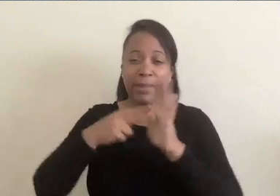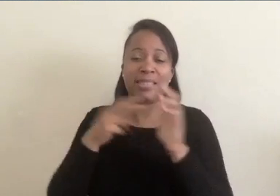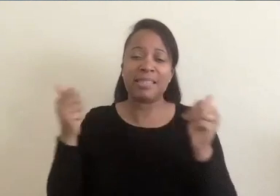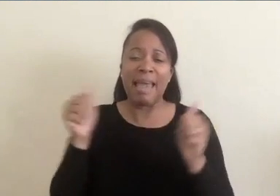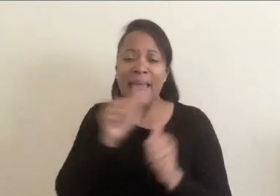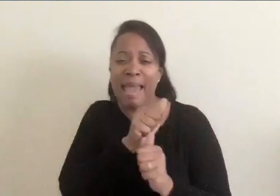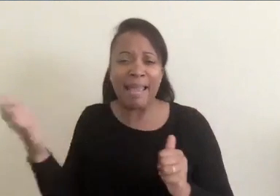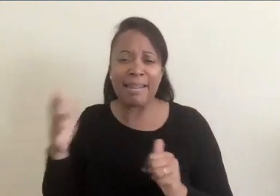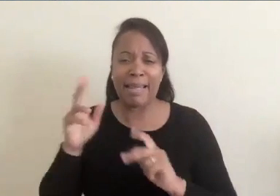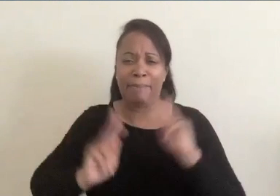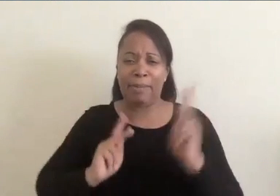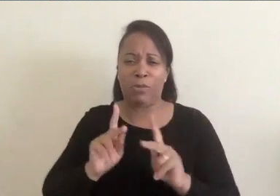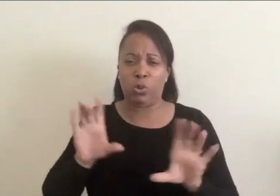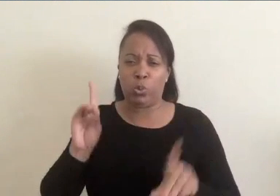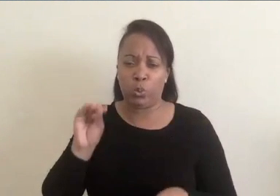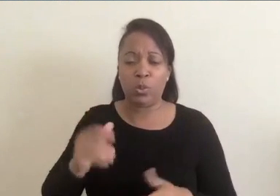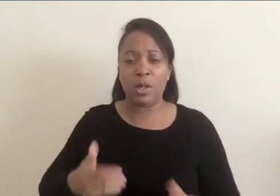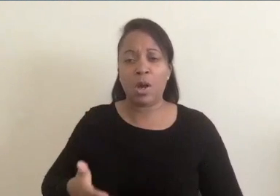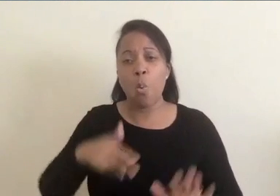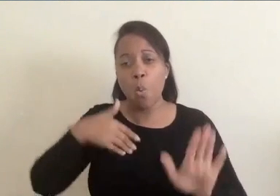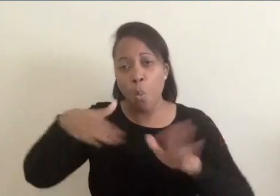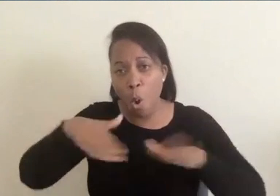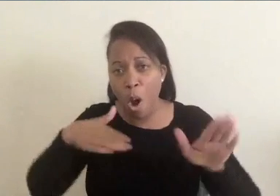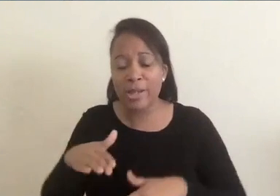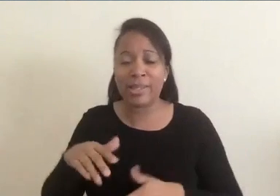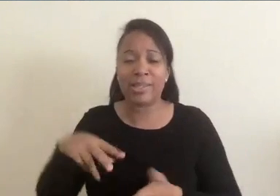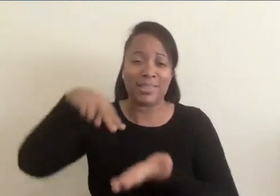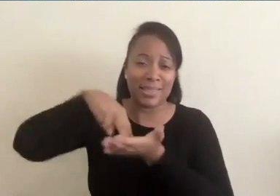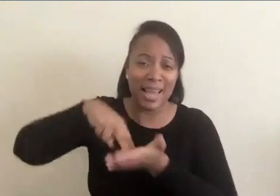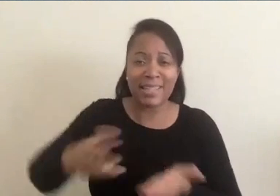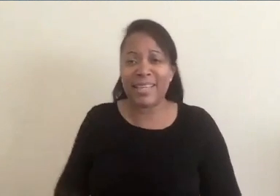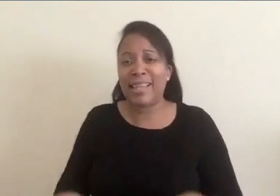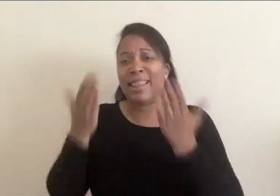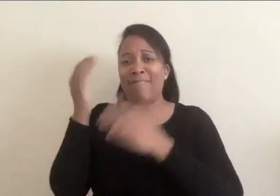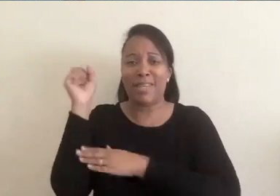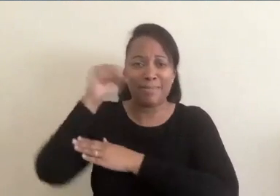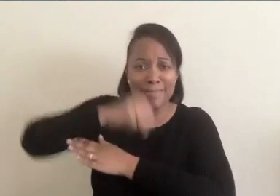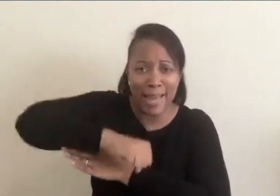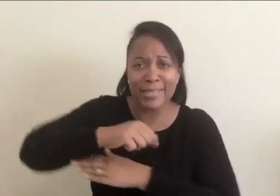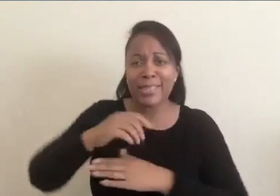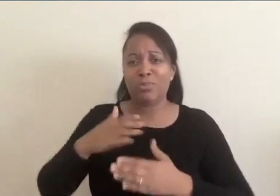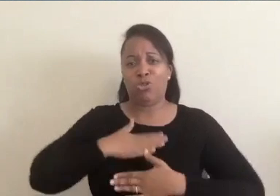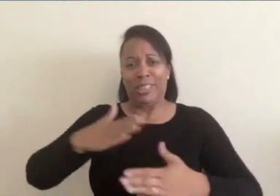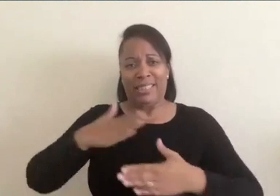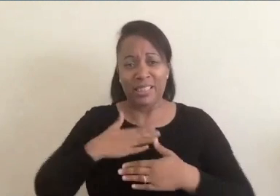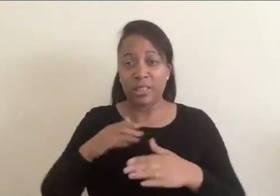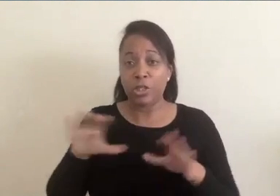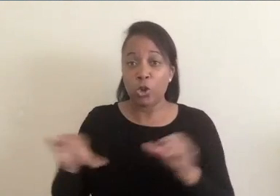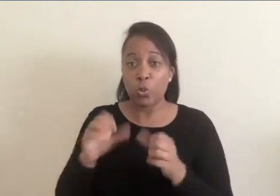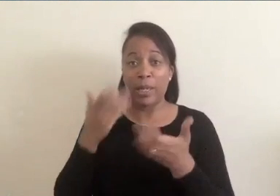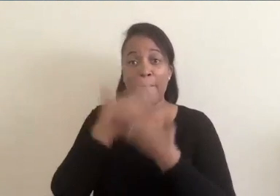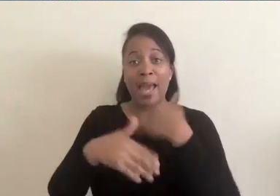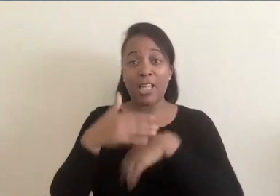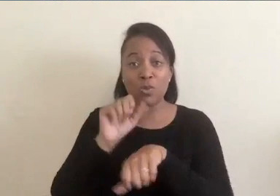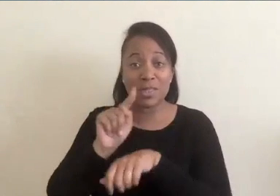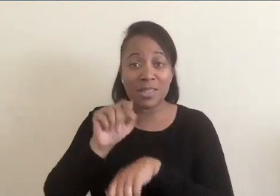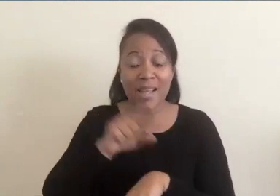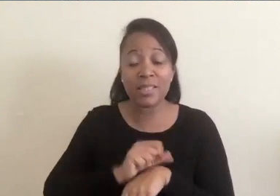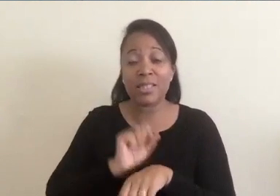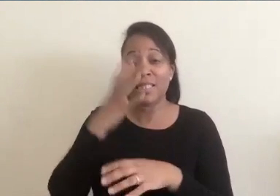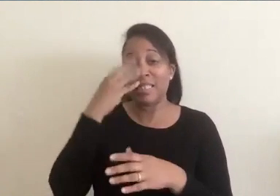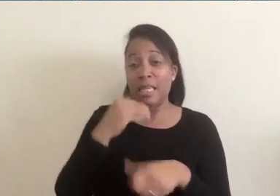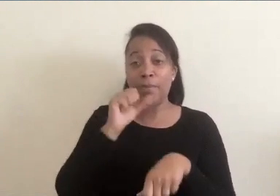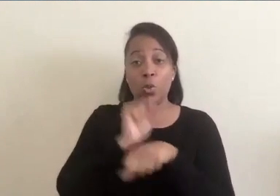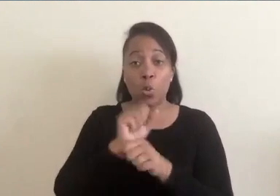does. Walking, thinking, standing, lifting, bending, breathing, eating, performing manual tasks,